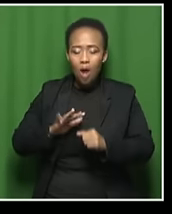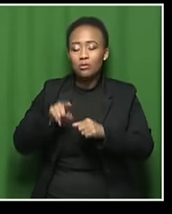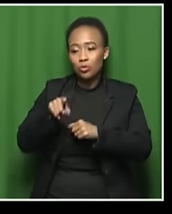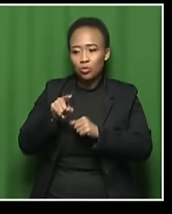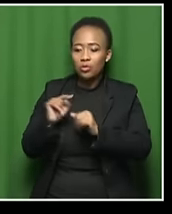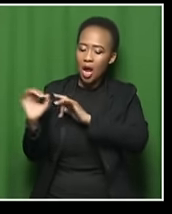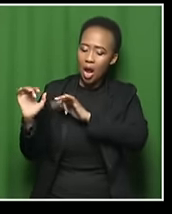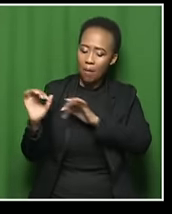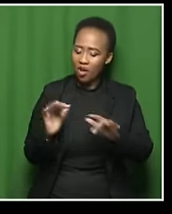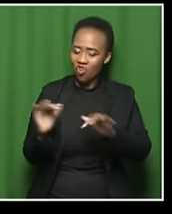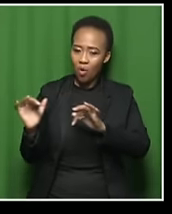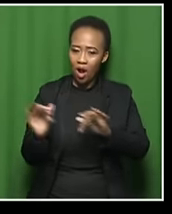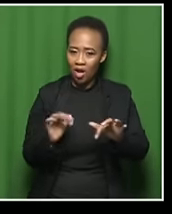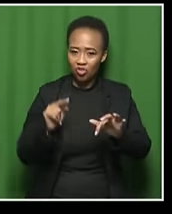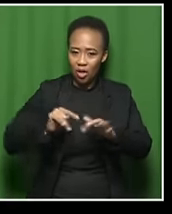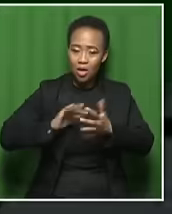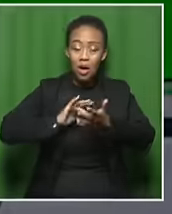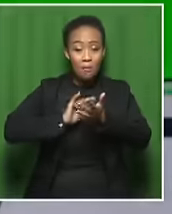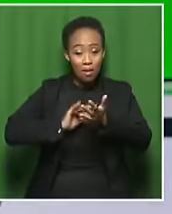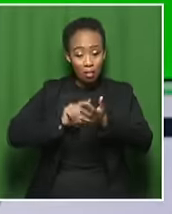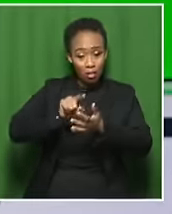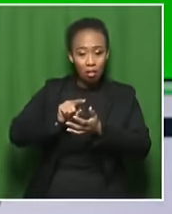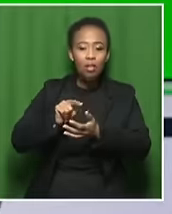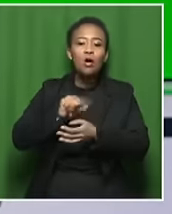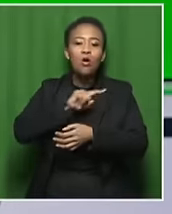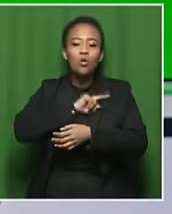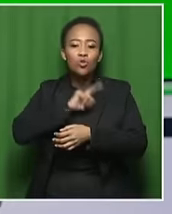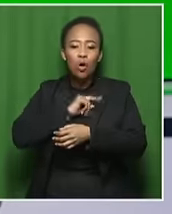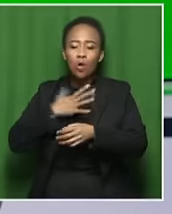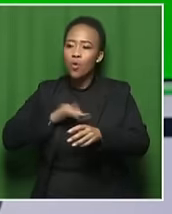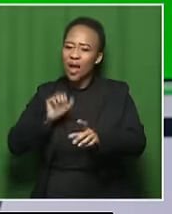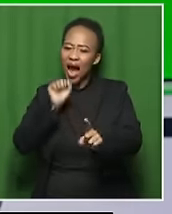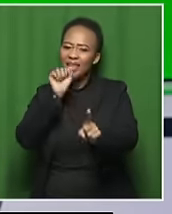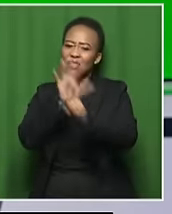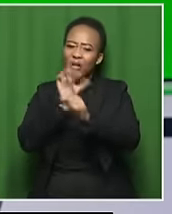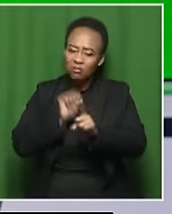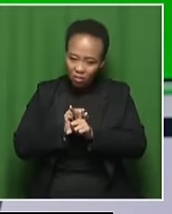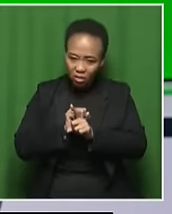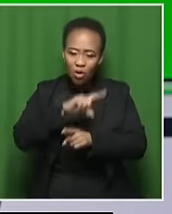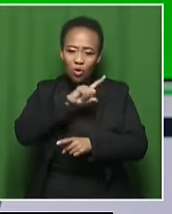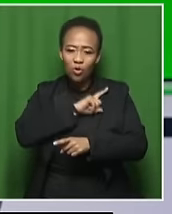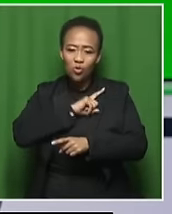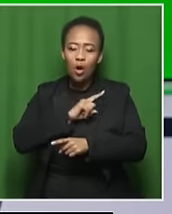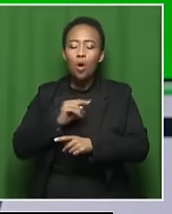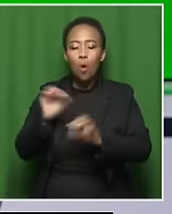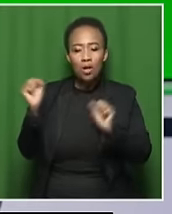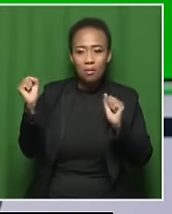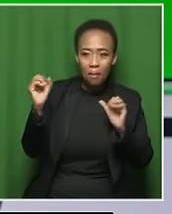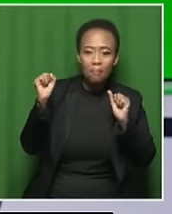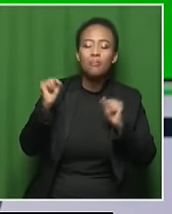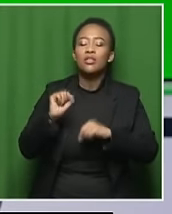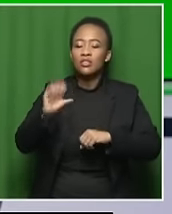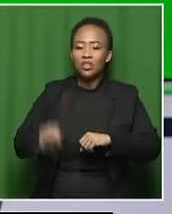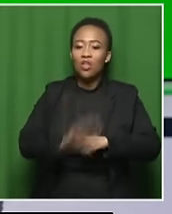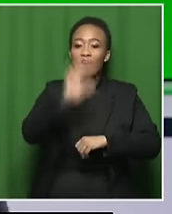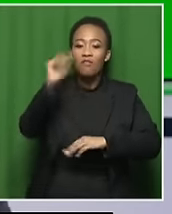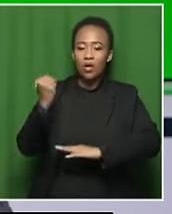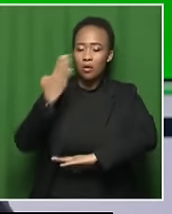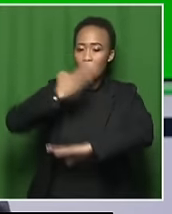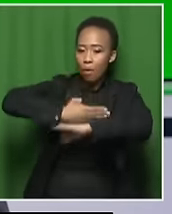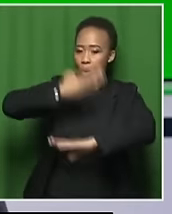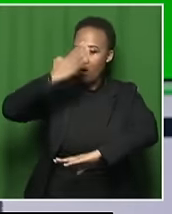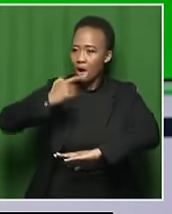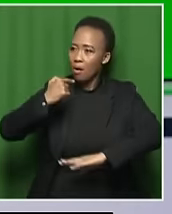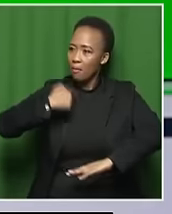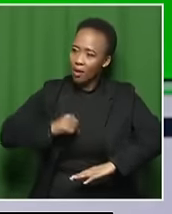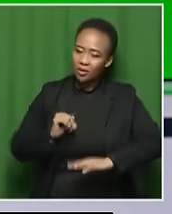left are parties that call you a xenophobe just because you want to talk about the fact that South Africa has borders and we have the right to determine how